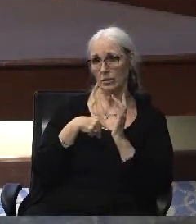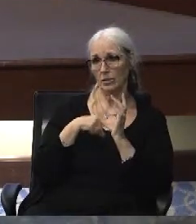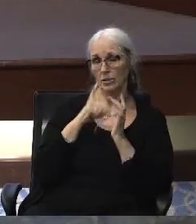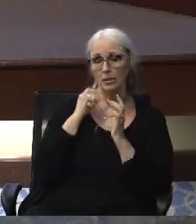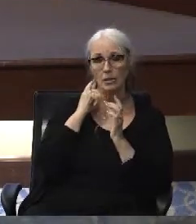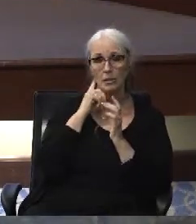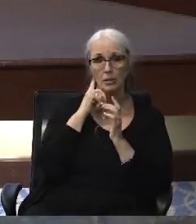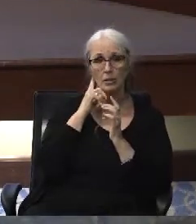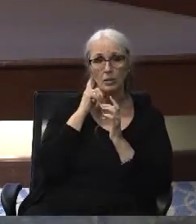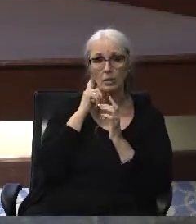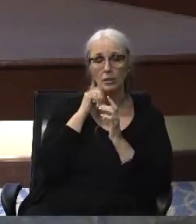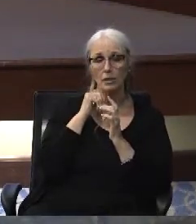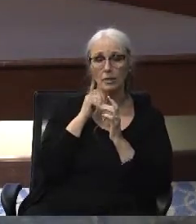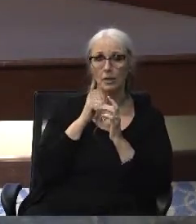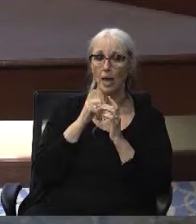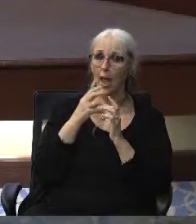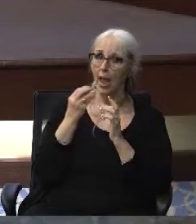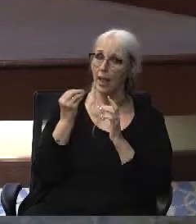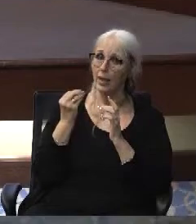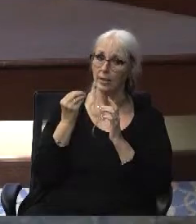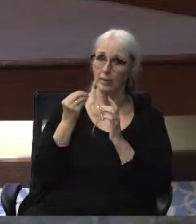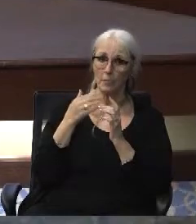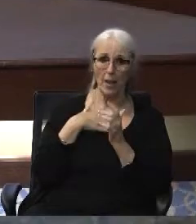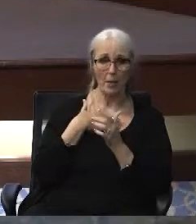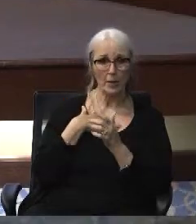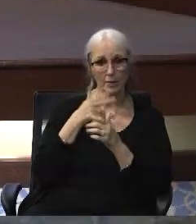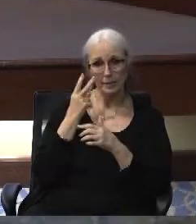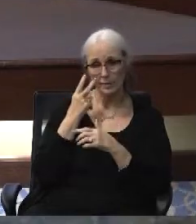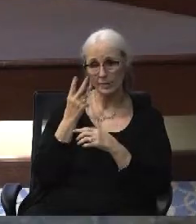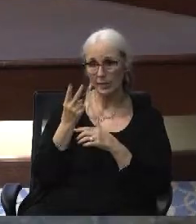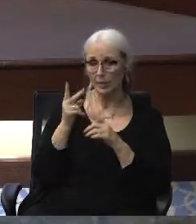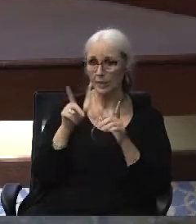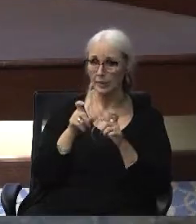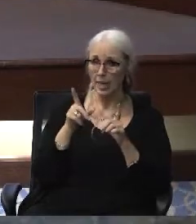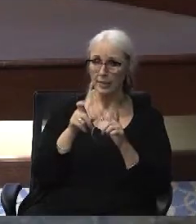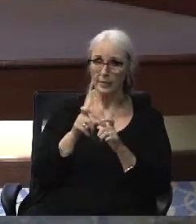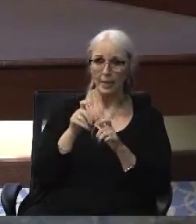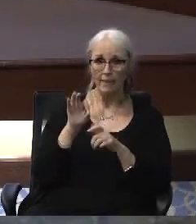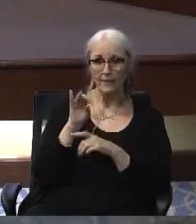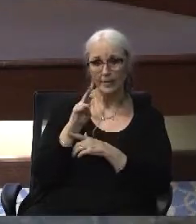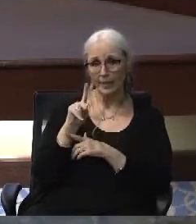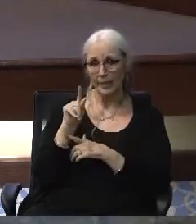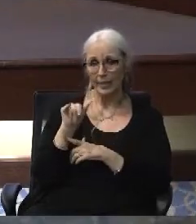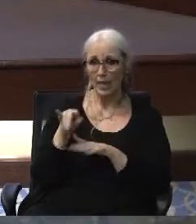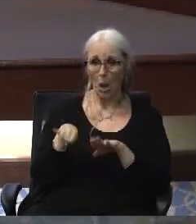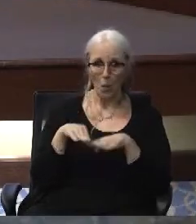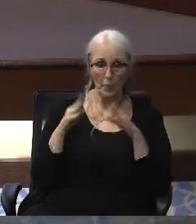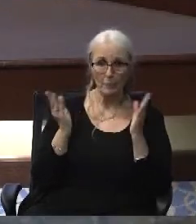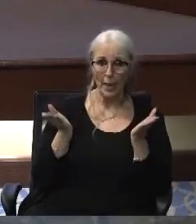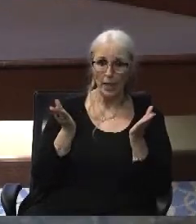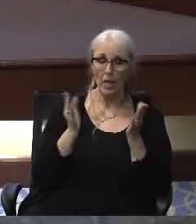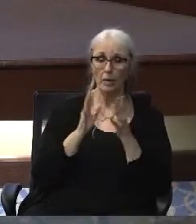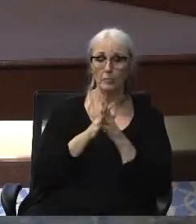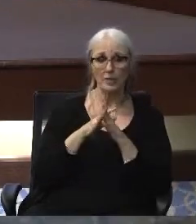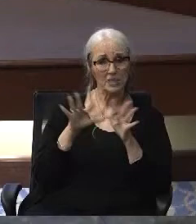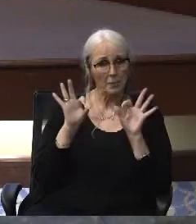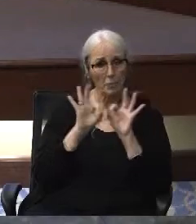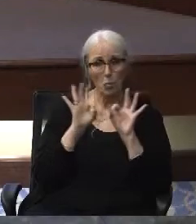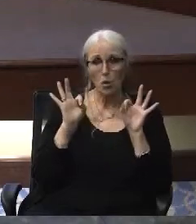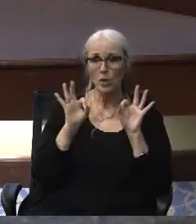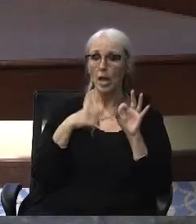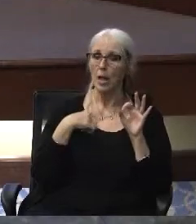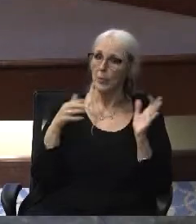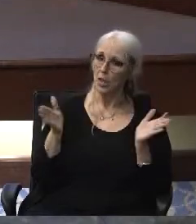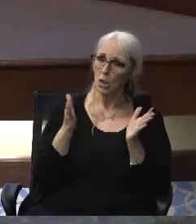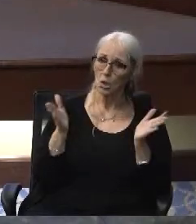in the iteration. So I'm glad to see the testing facilities back open. That was important. I am